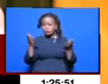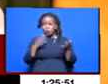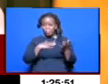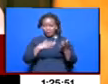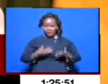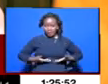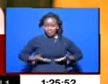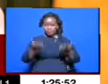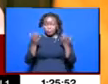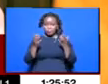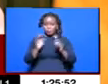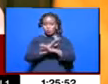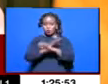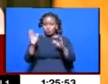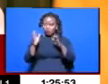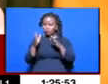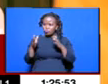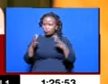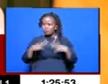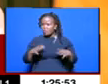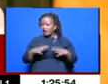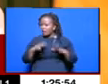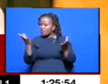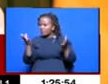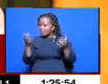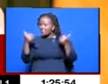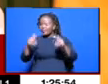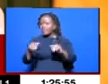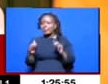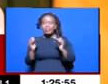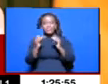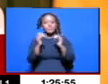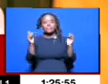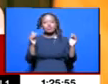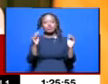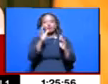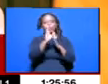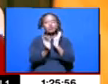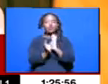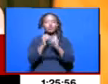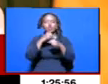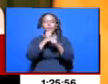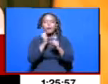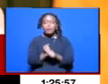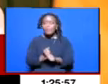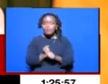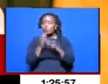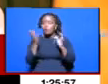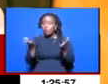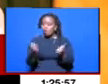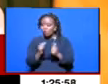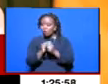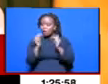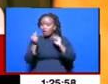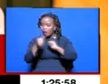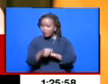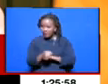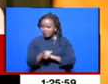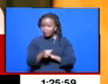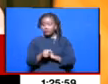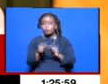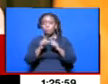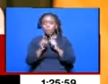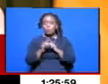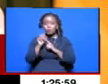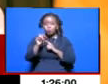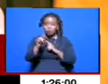to anjikunize every stage of constitution making or amendment. In his